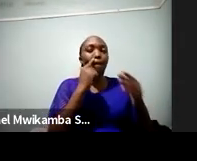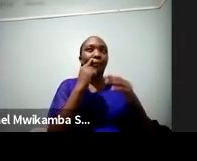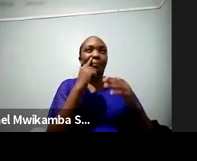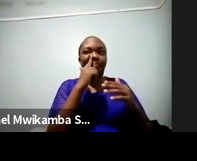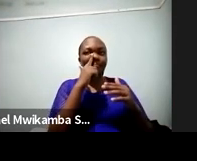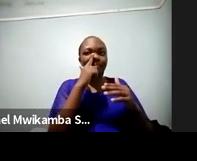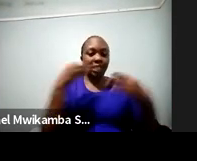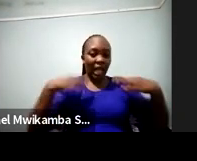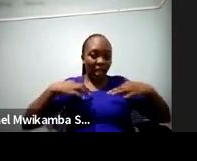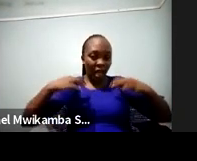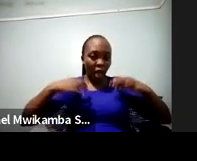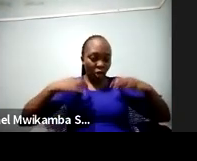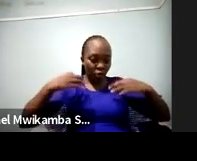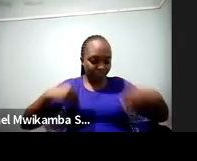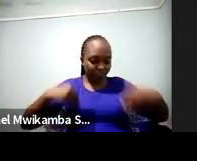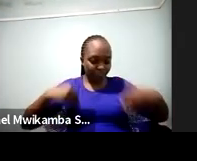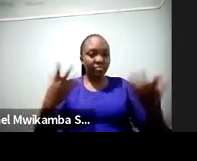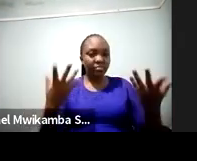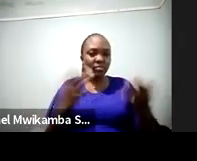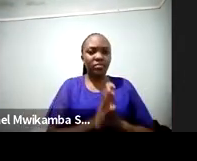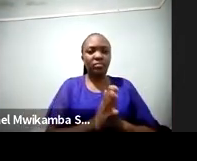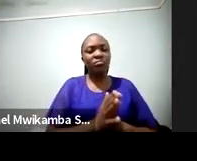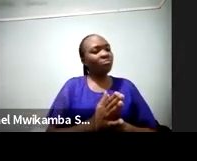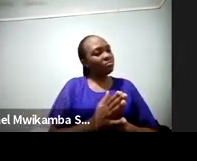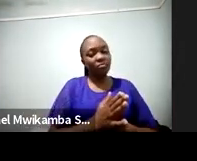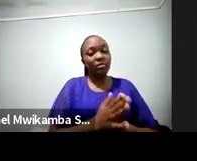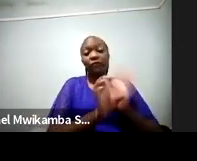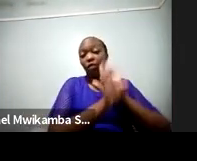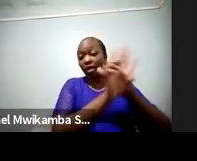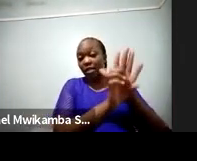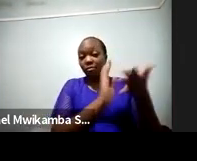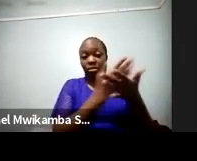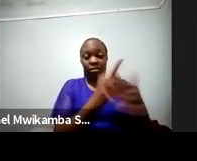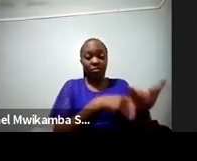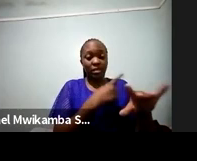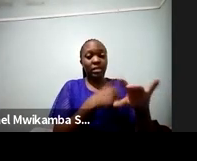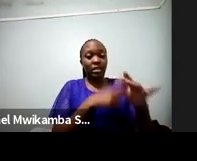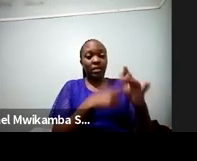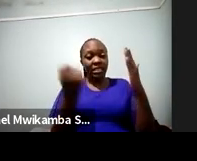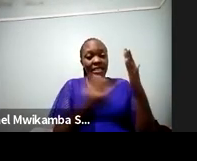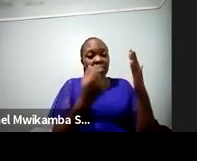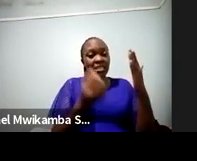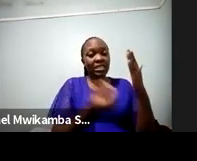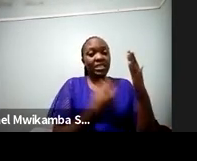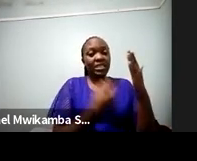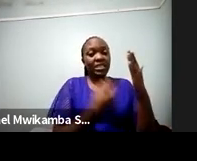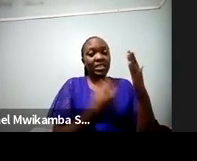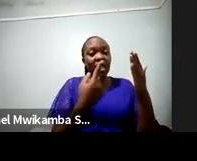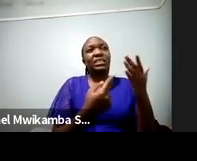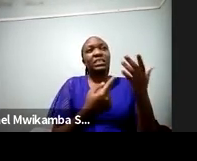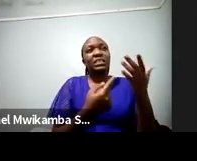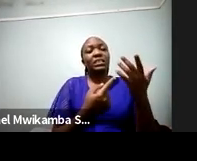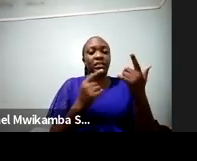like for example, the salary is fixed. You stay in Nairobi, you earn a figure of 20,000. In